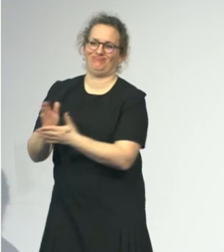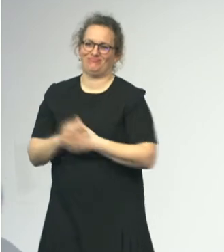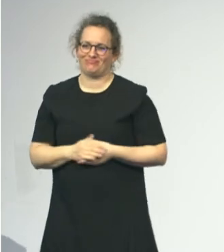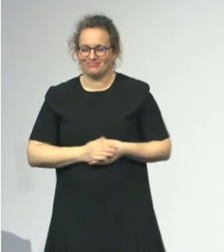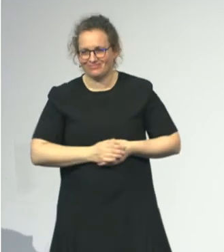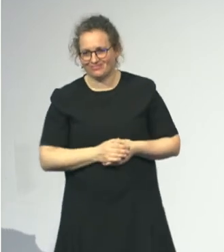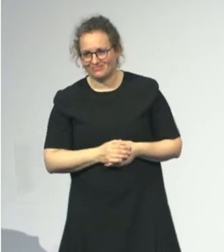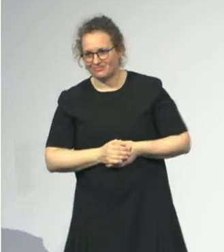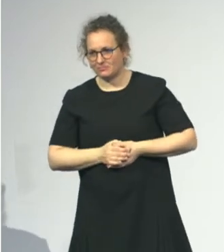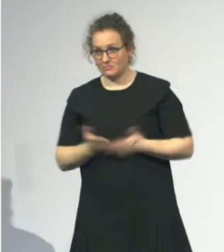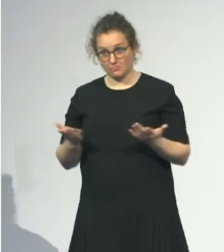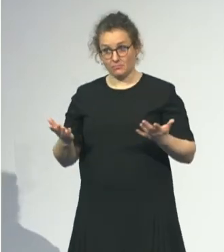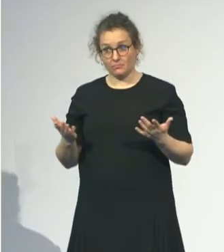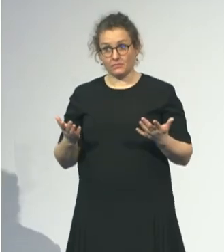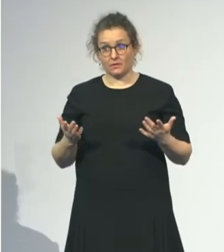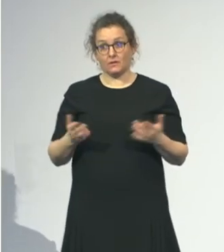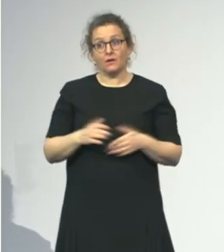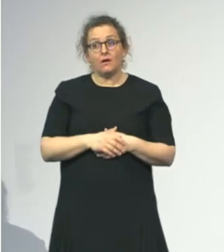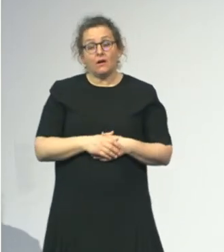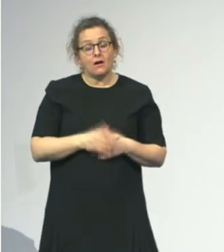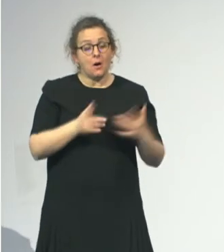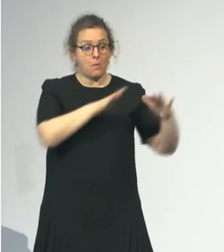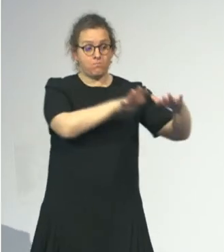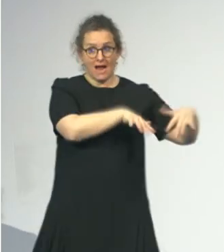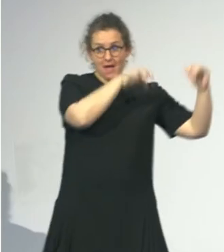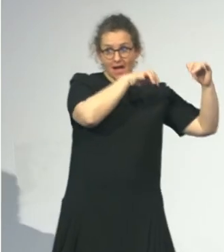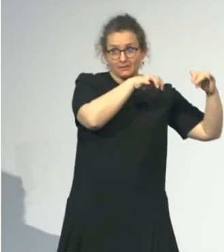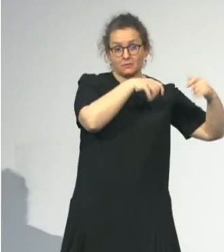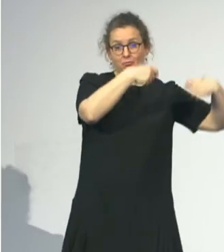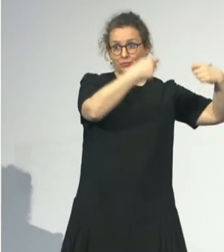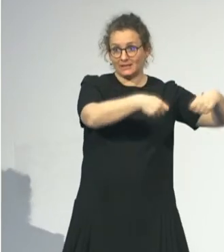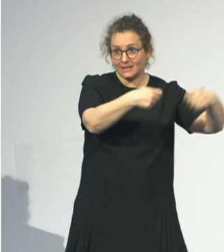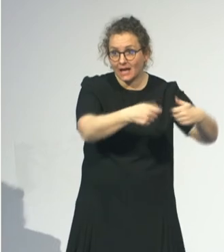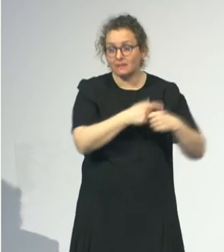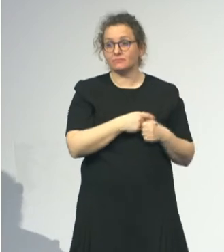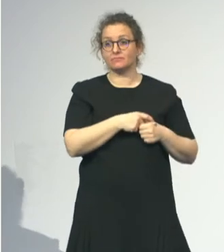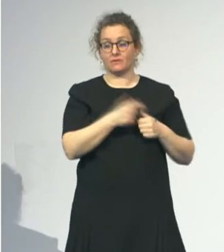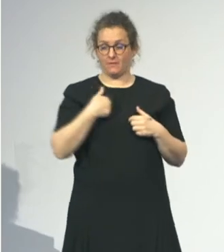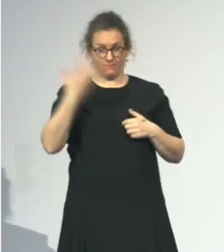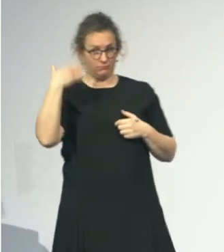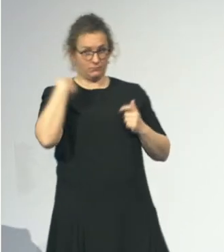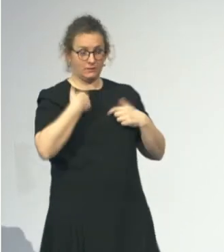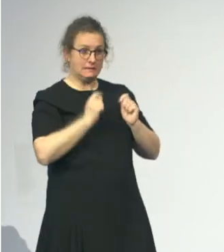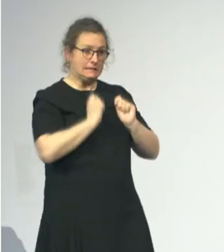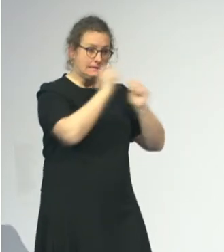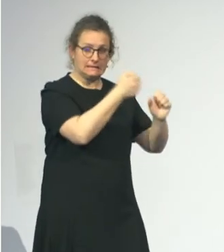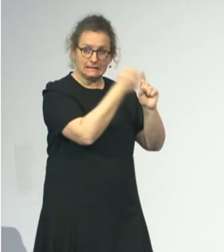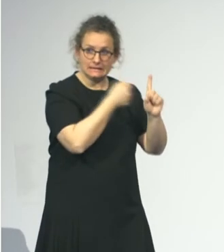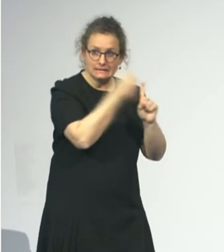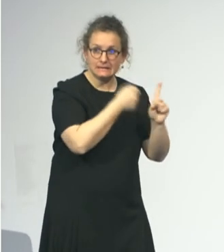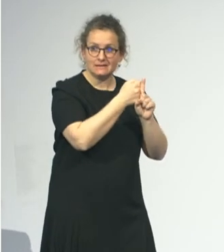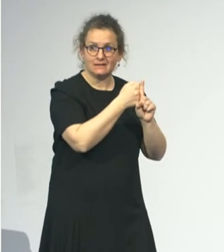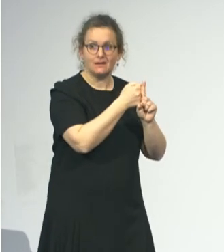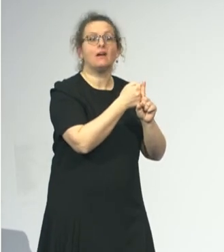that the day we were proposing was the same day of the theater, the common theater. So they are the same